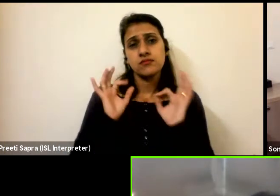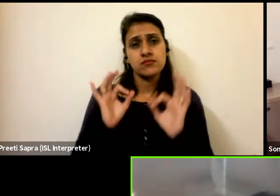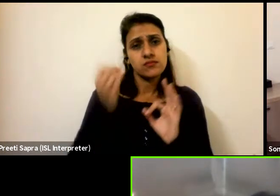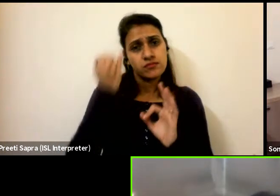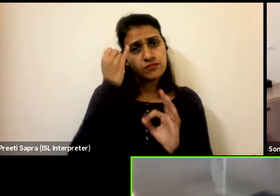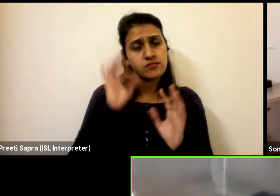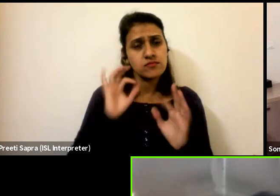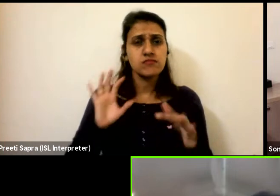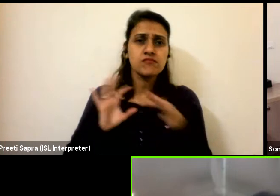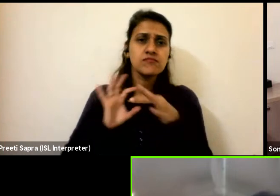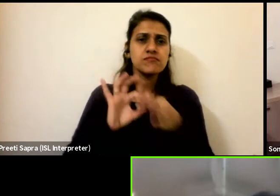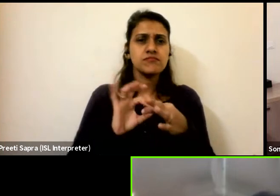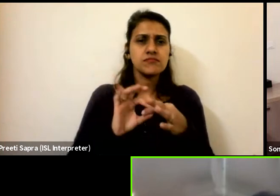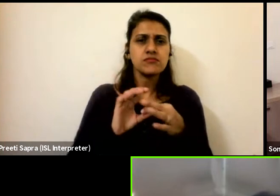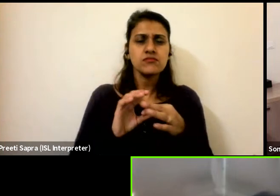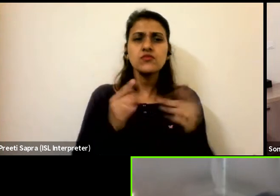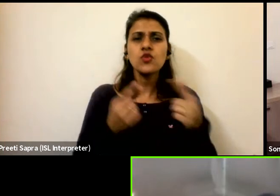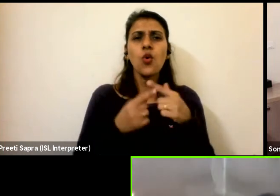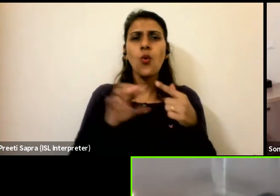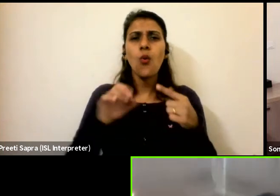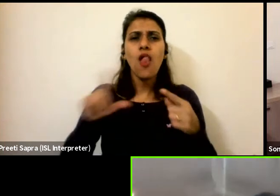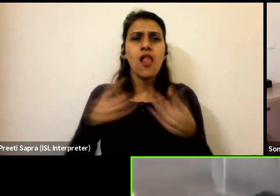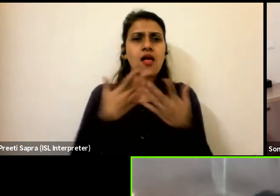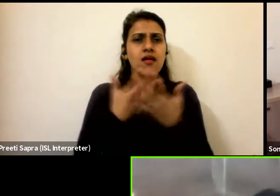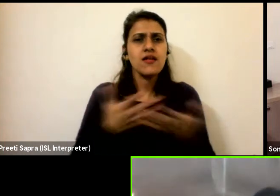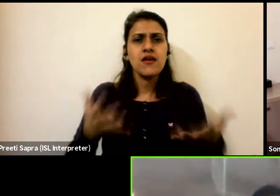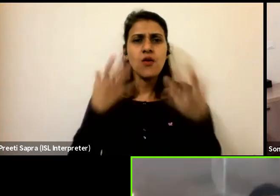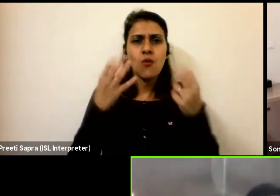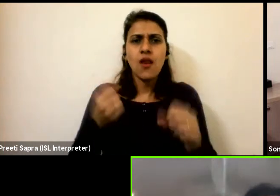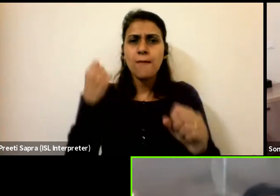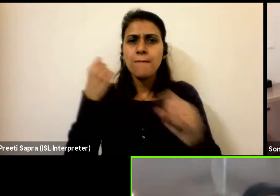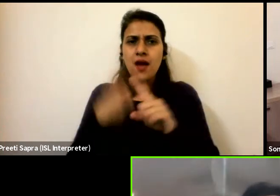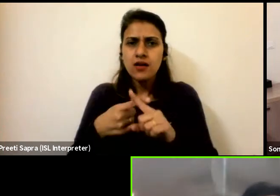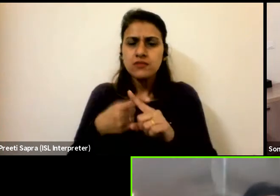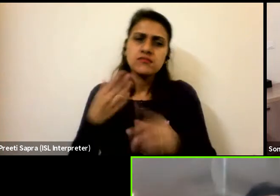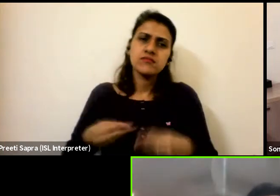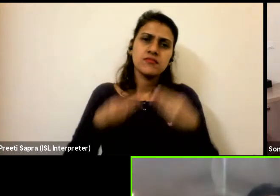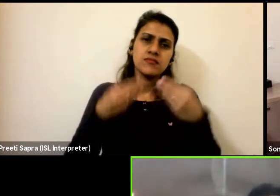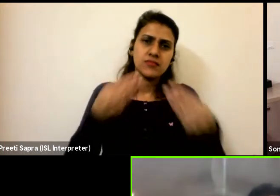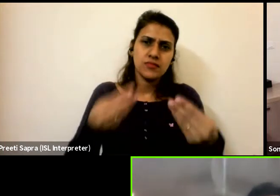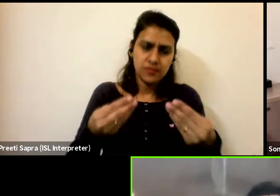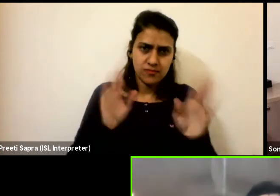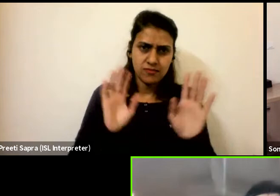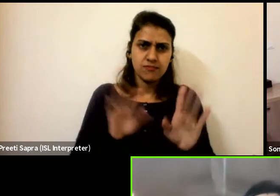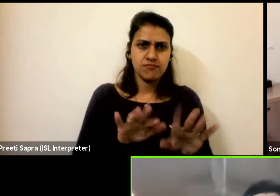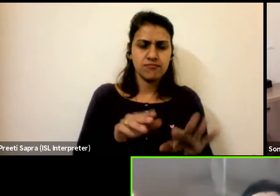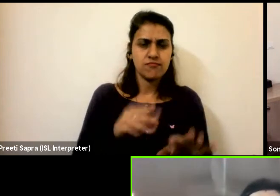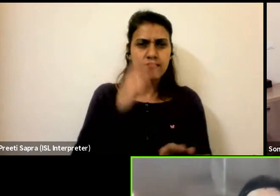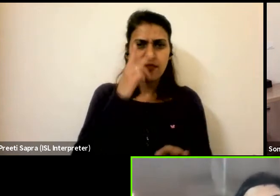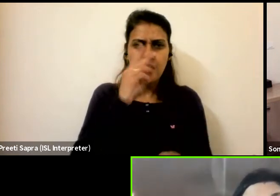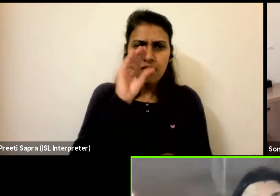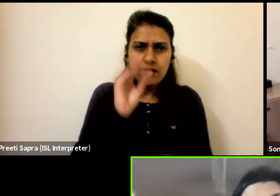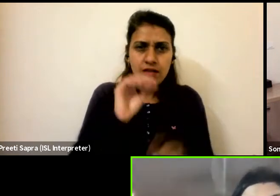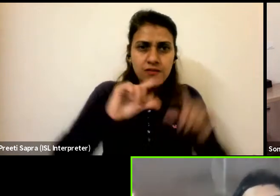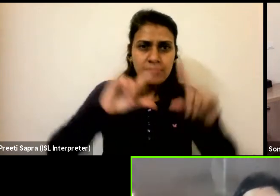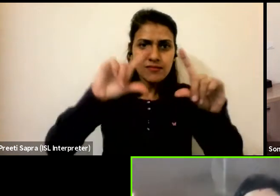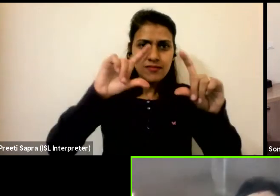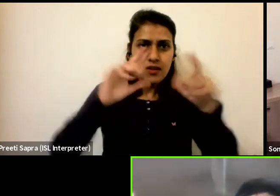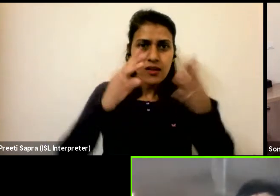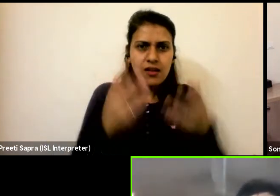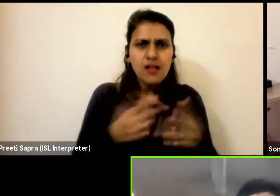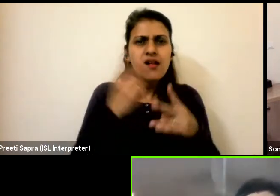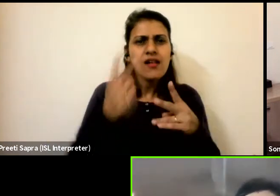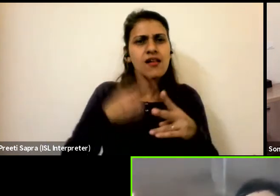the necessary tools so that, the things could be blown up on the screen enough for these people to be able